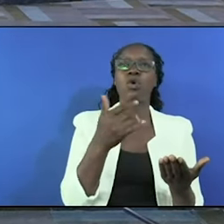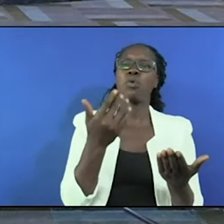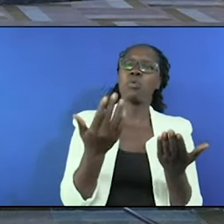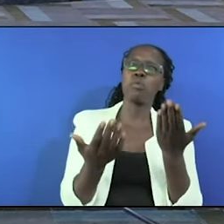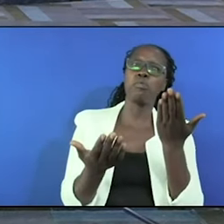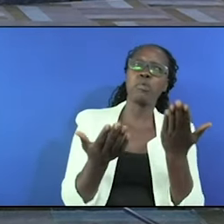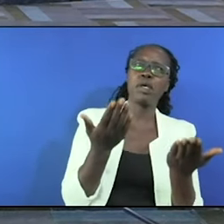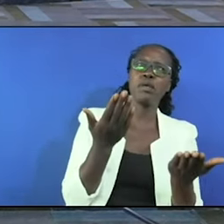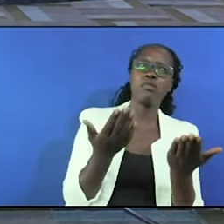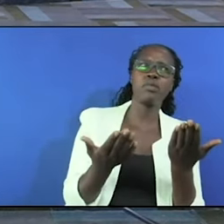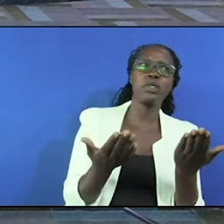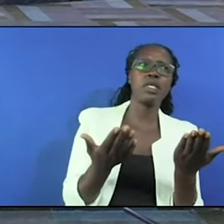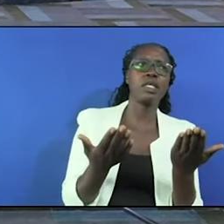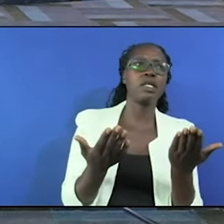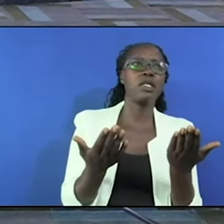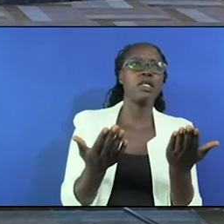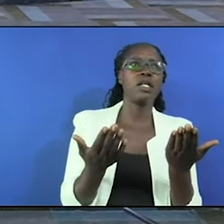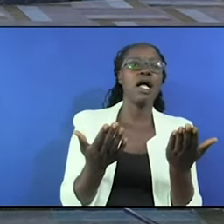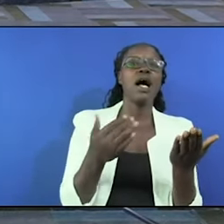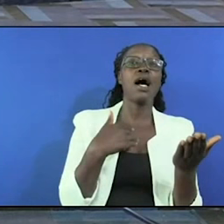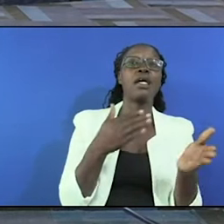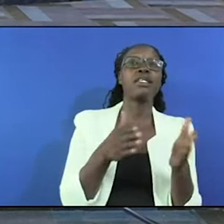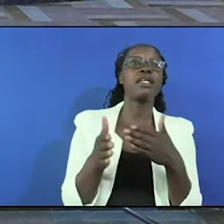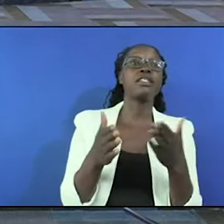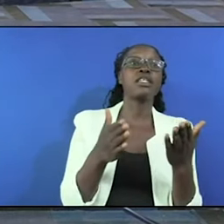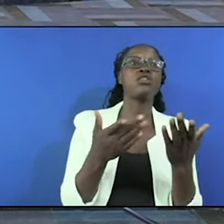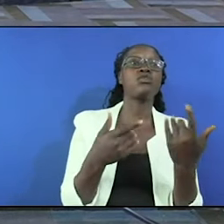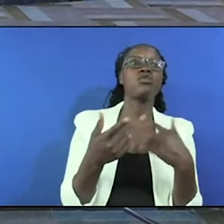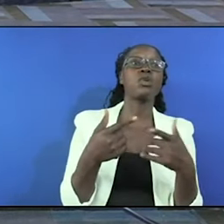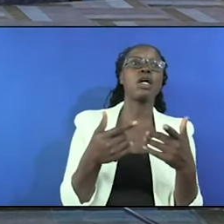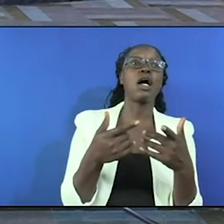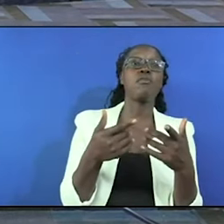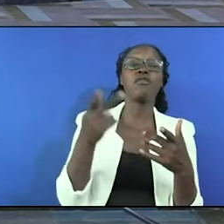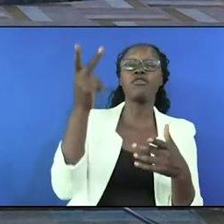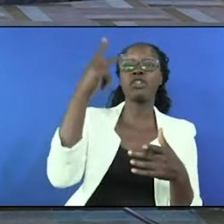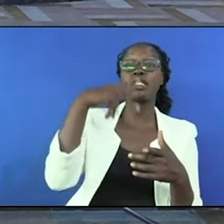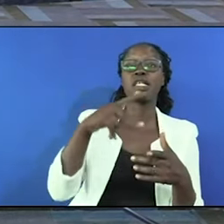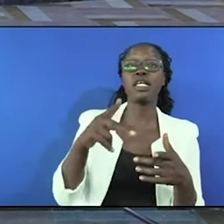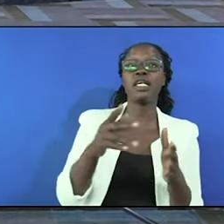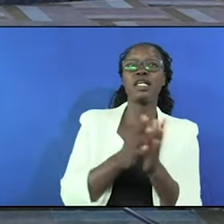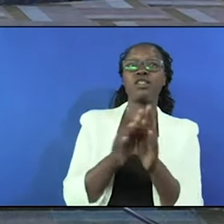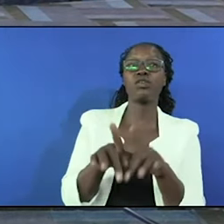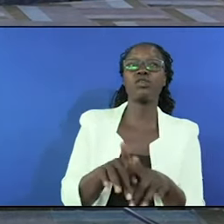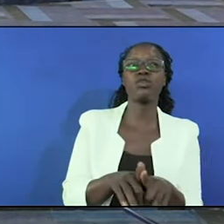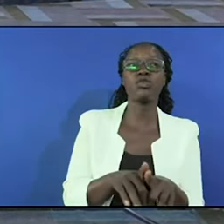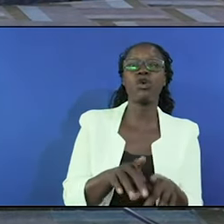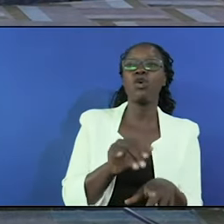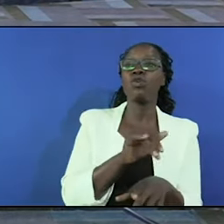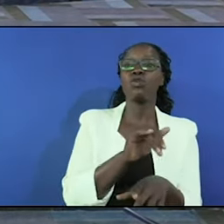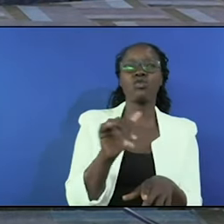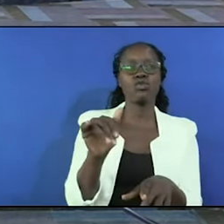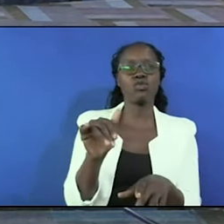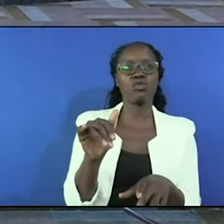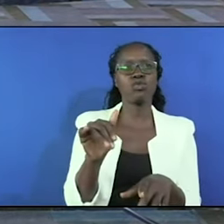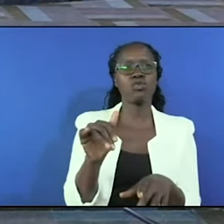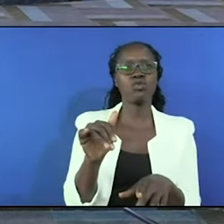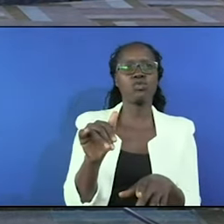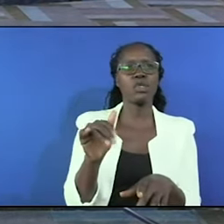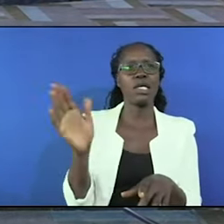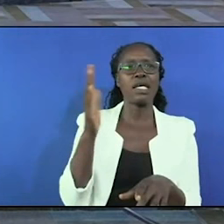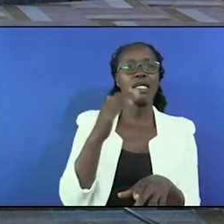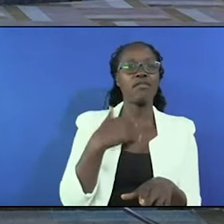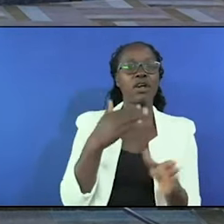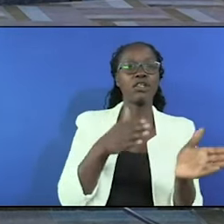probably did not have a chance to come presently, physically, and those of you who did not